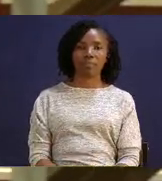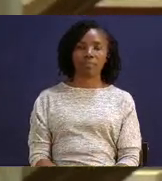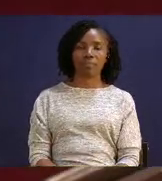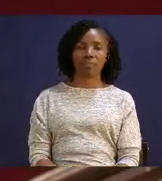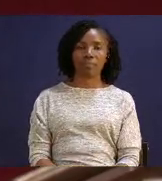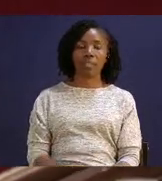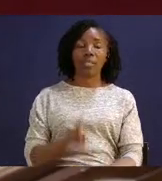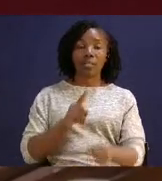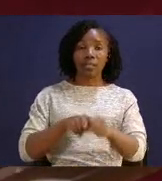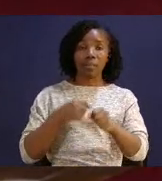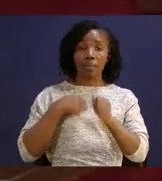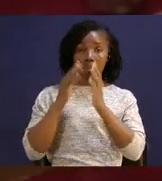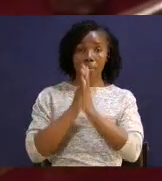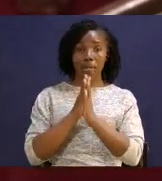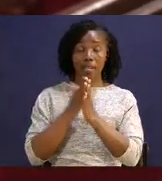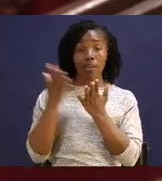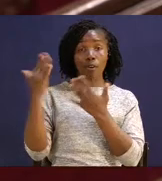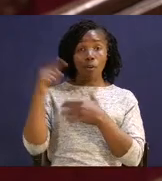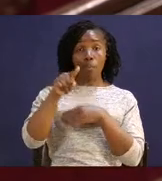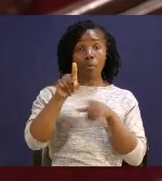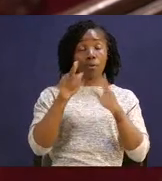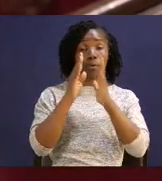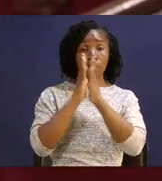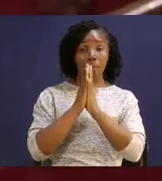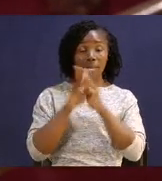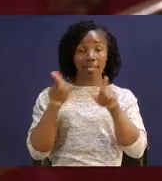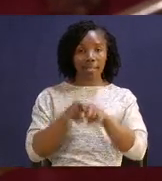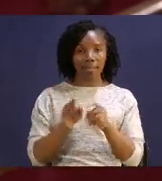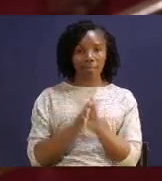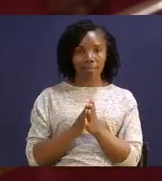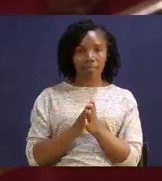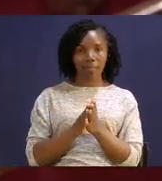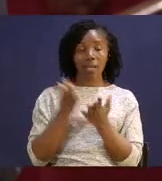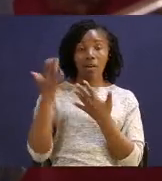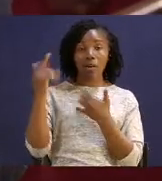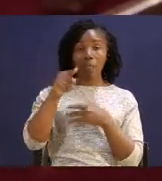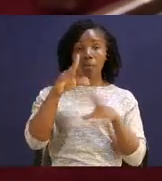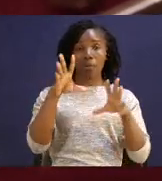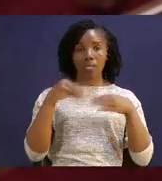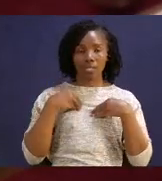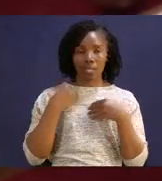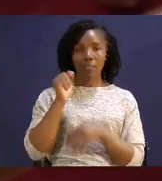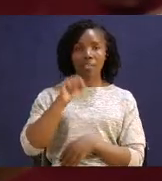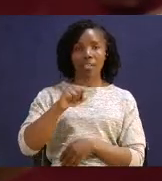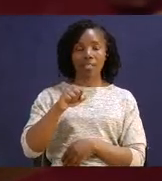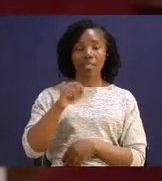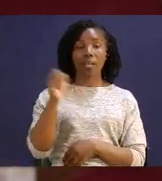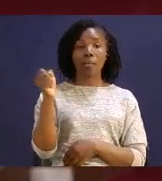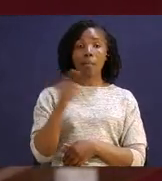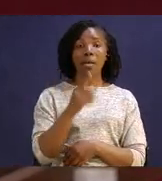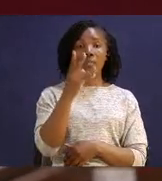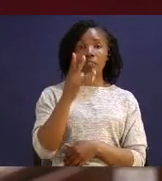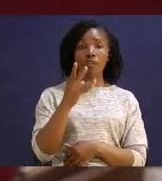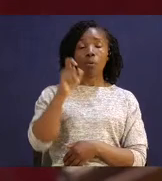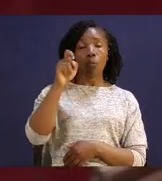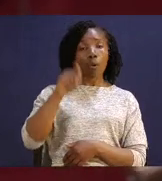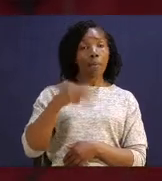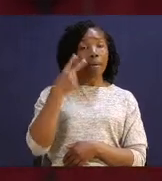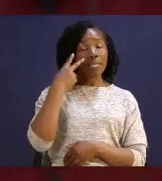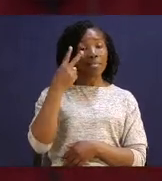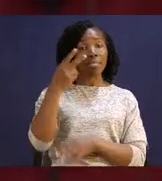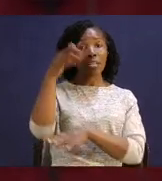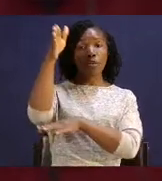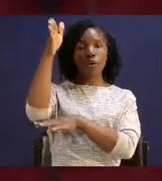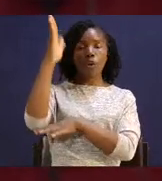While I was praying, I hope you were praying. I hope you are receiving, because this month we must see the manifestation